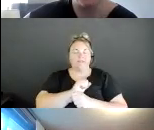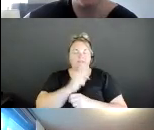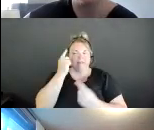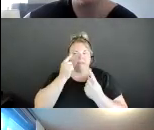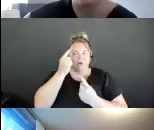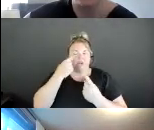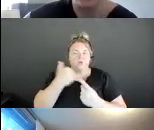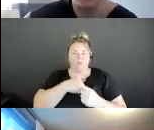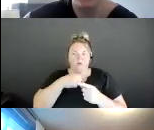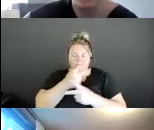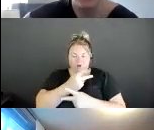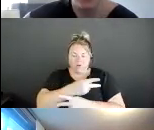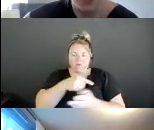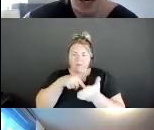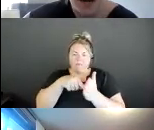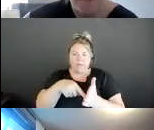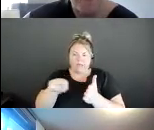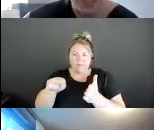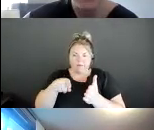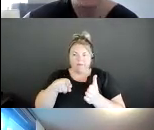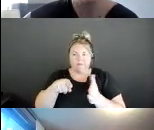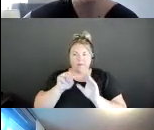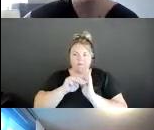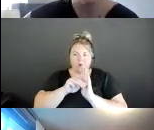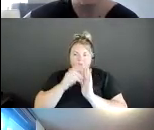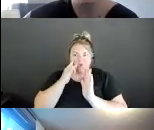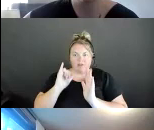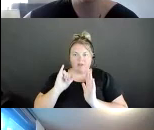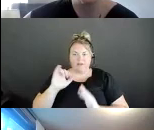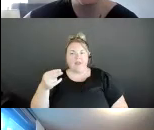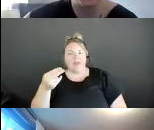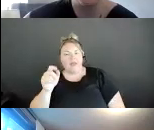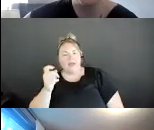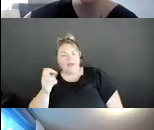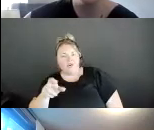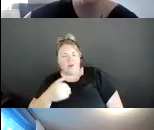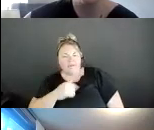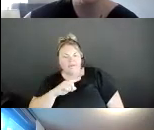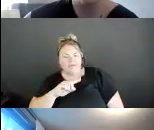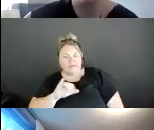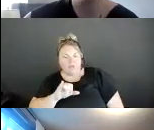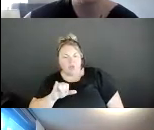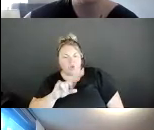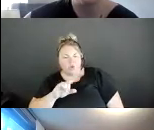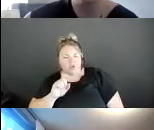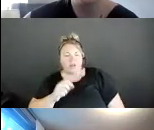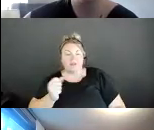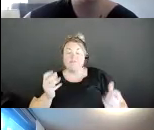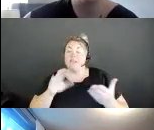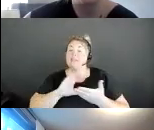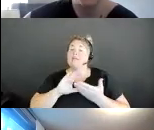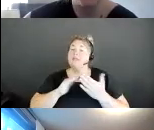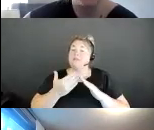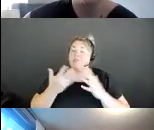what this payment model looks like. I see Heather, similar question. Many communities have already developed